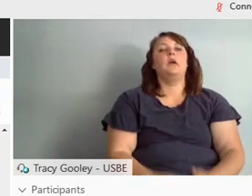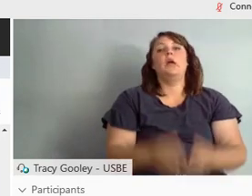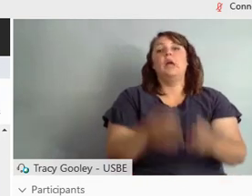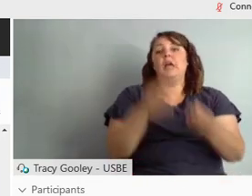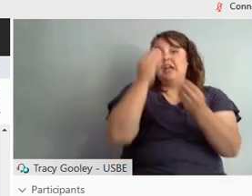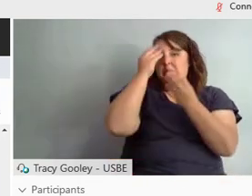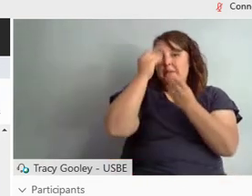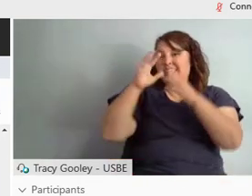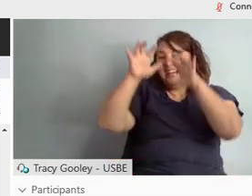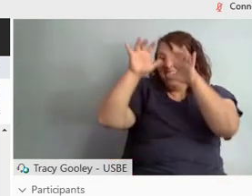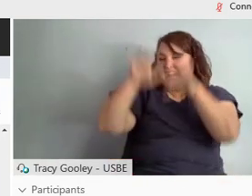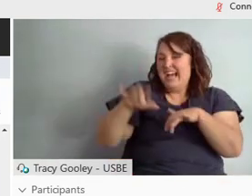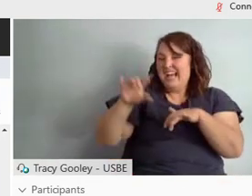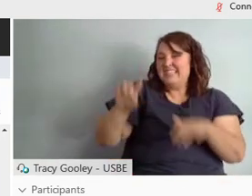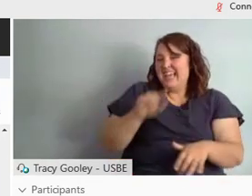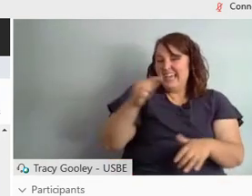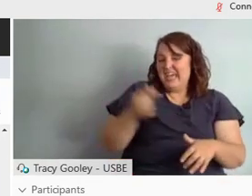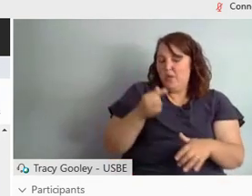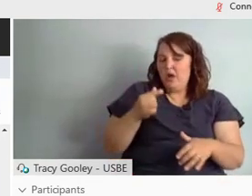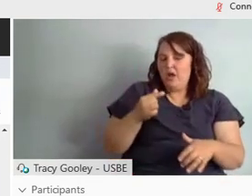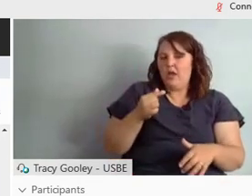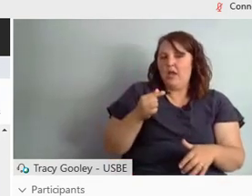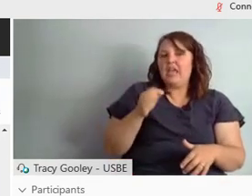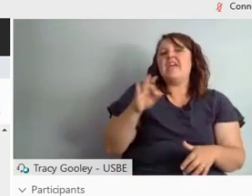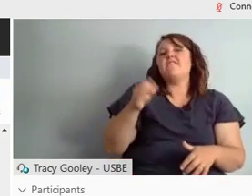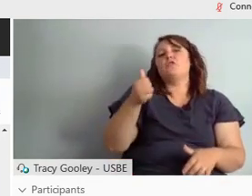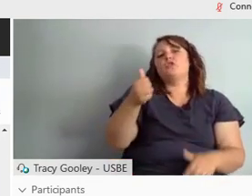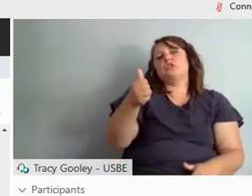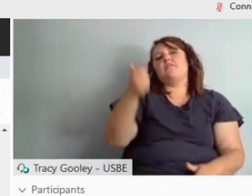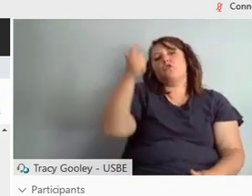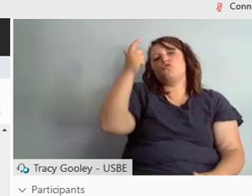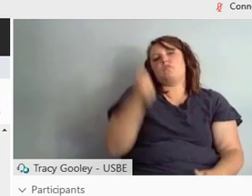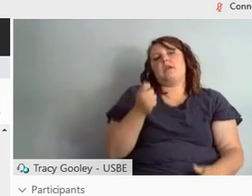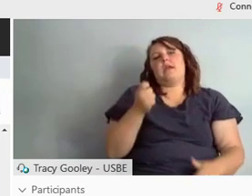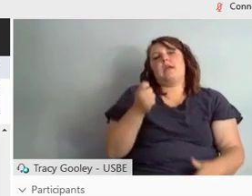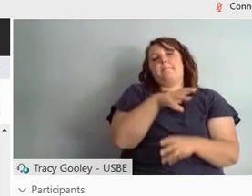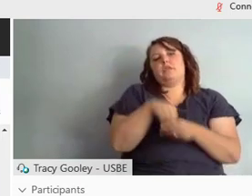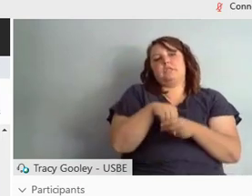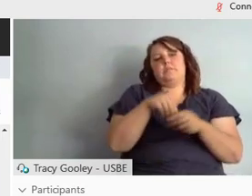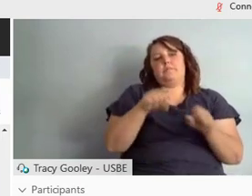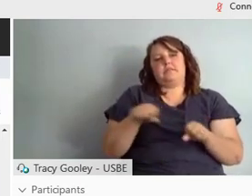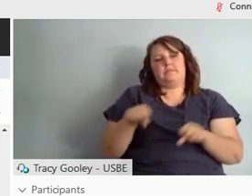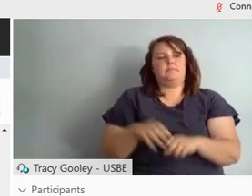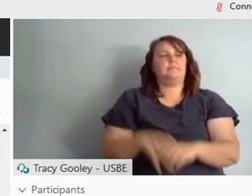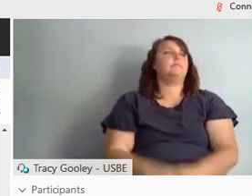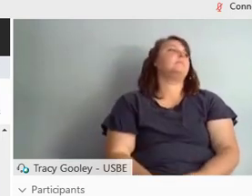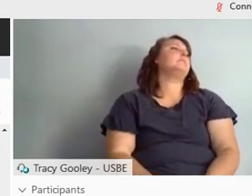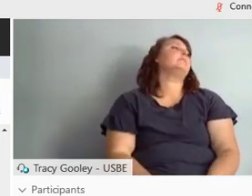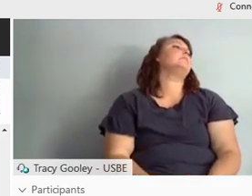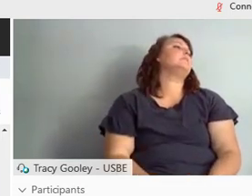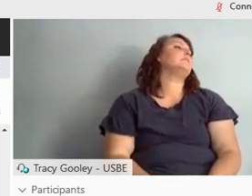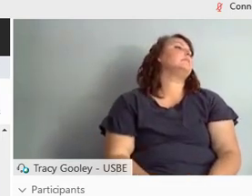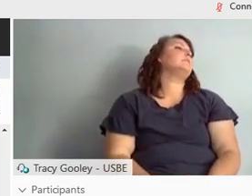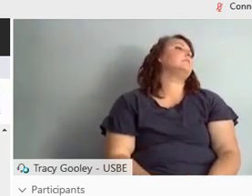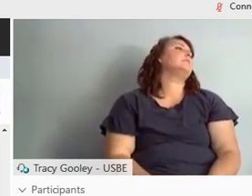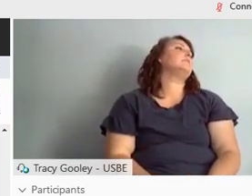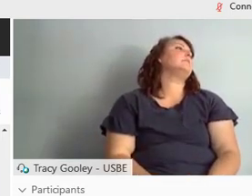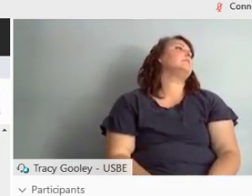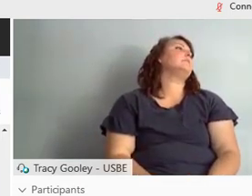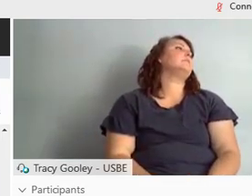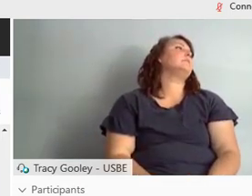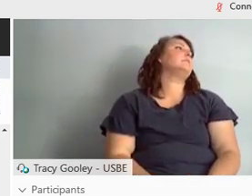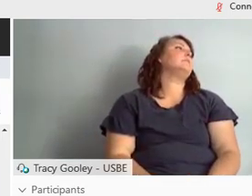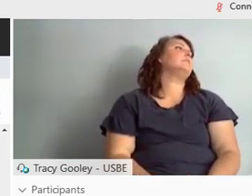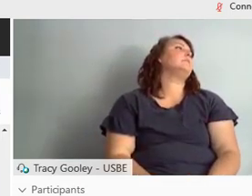enter the information into the data gateway if you are a grant participant. Okay, so hopefully that answers